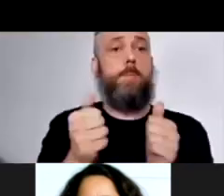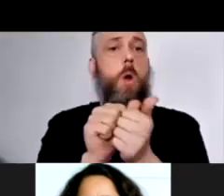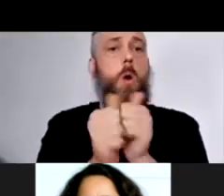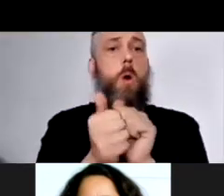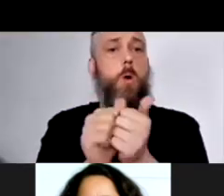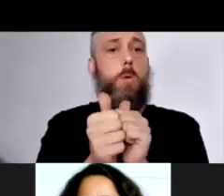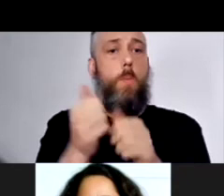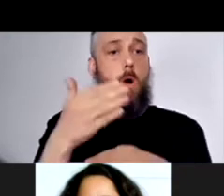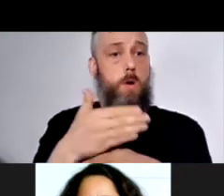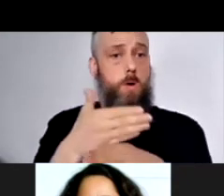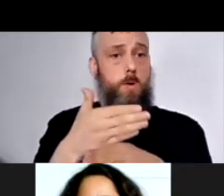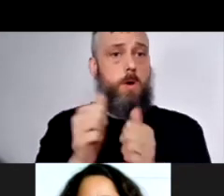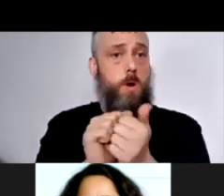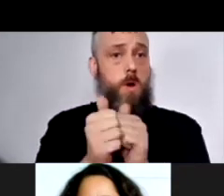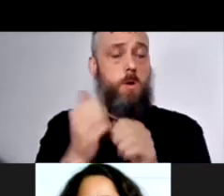And also,